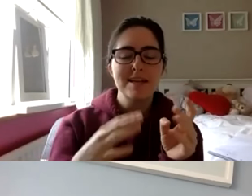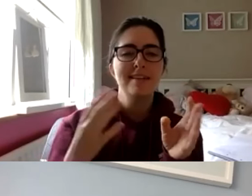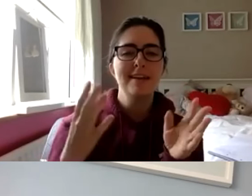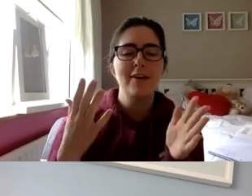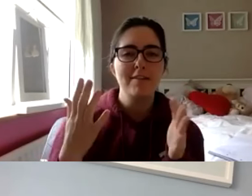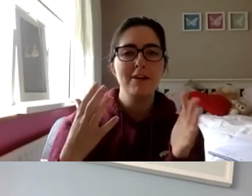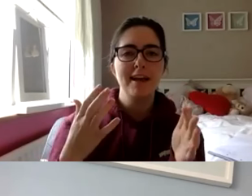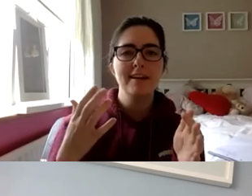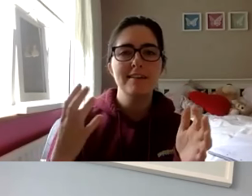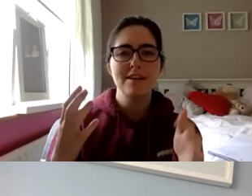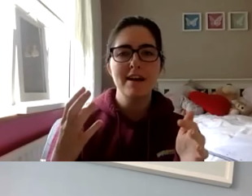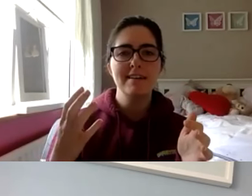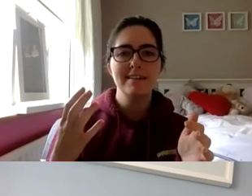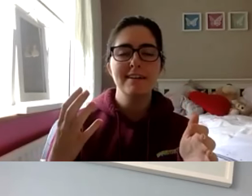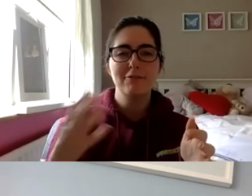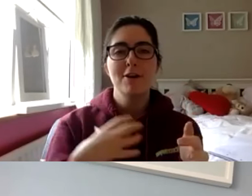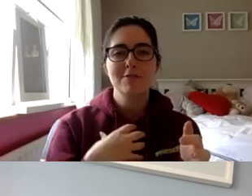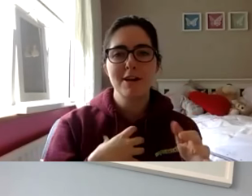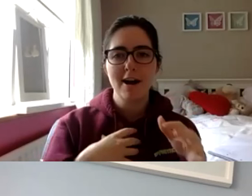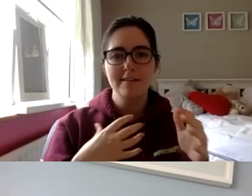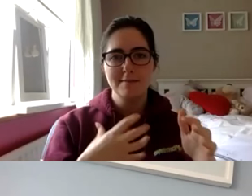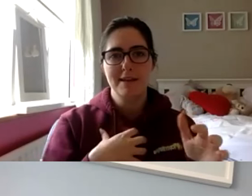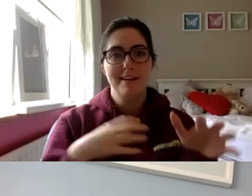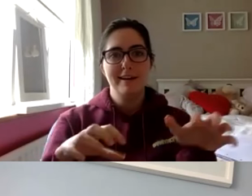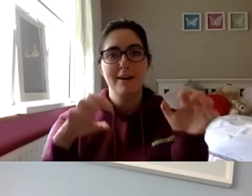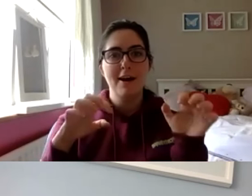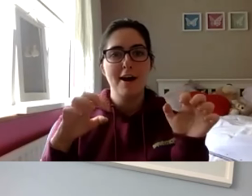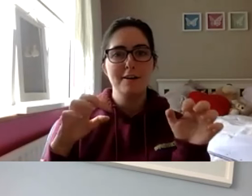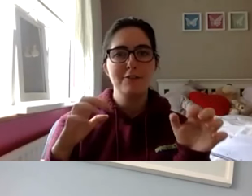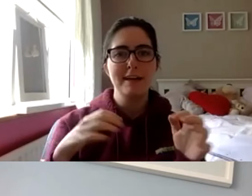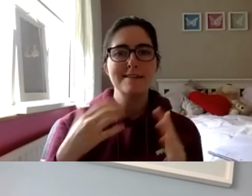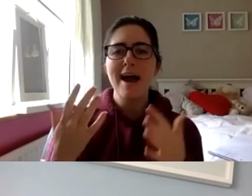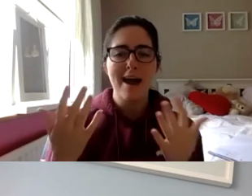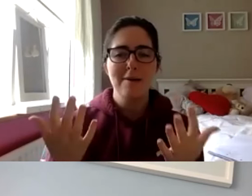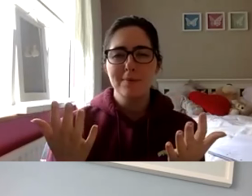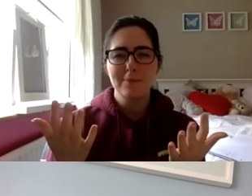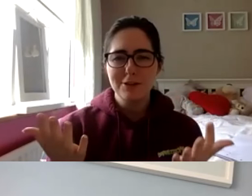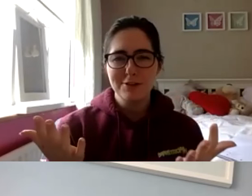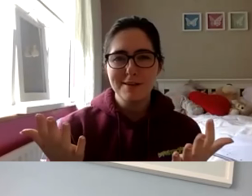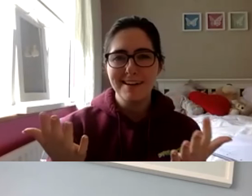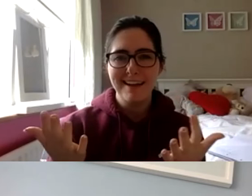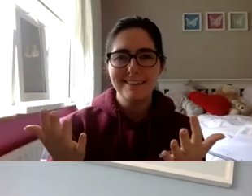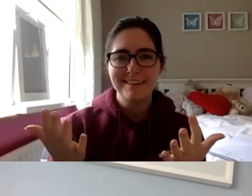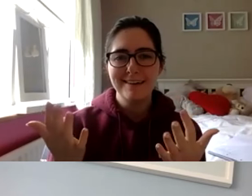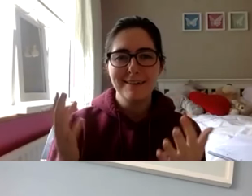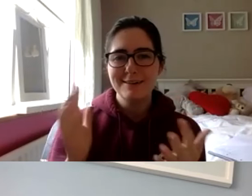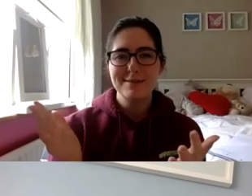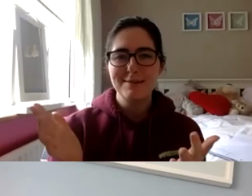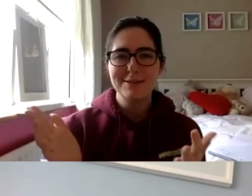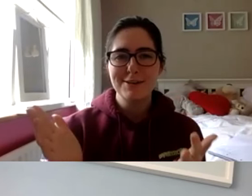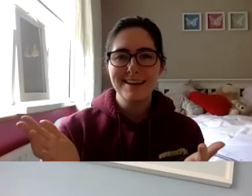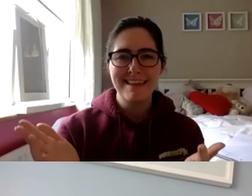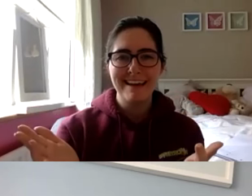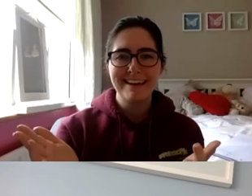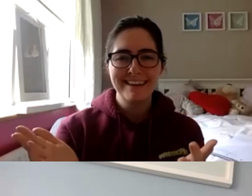You were saying that you can't really sign a frozen heart as being like heart freeze. How would you sign that then? I